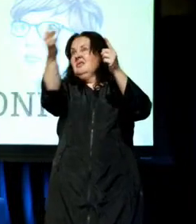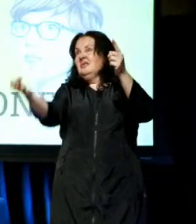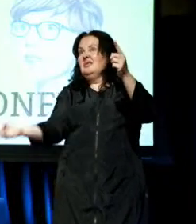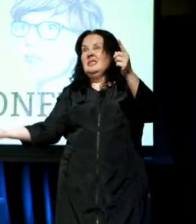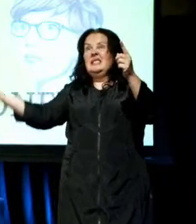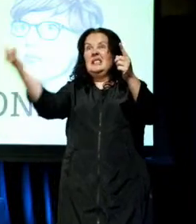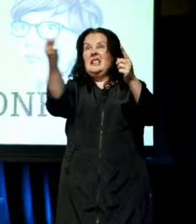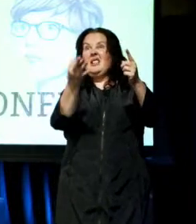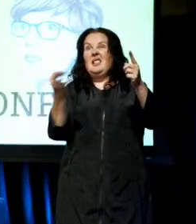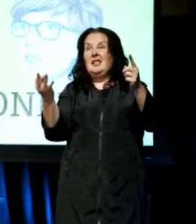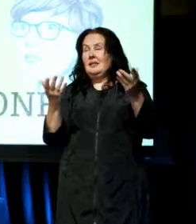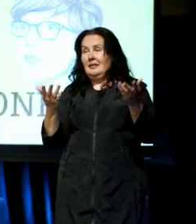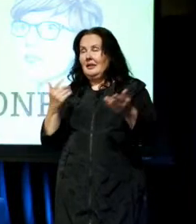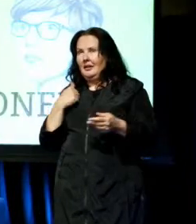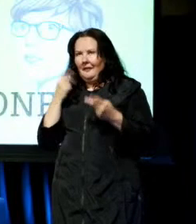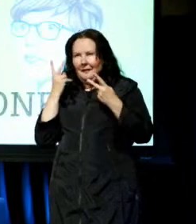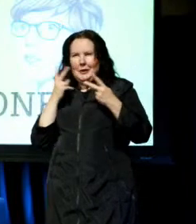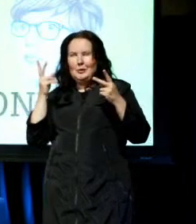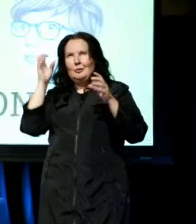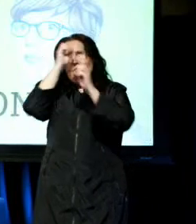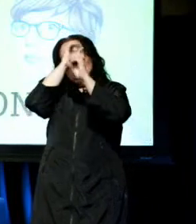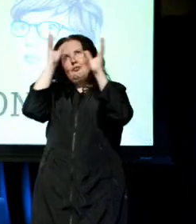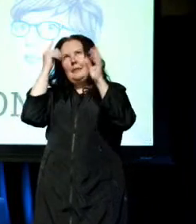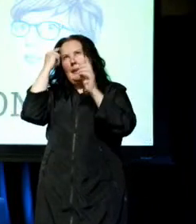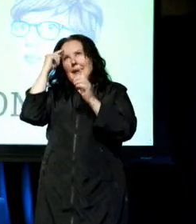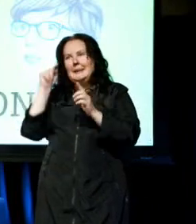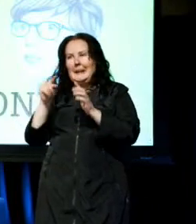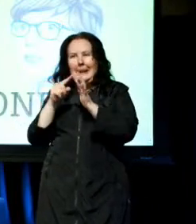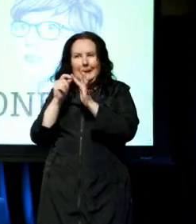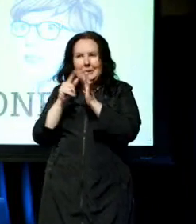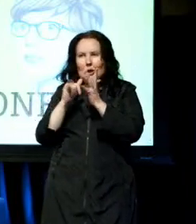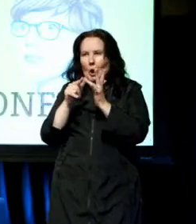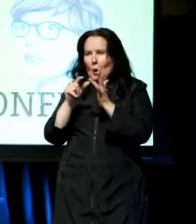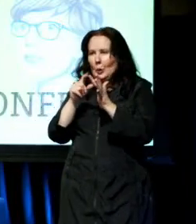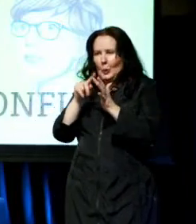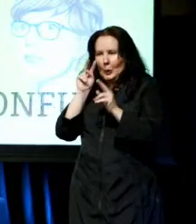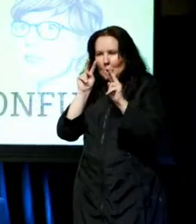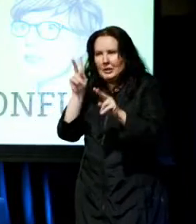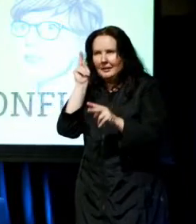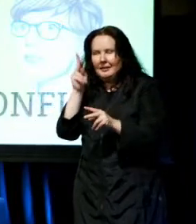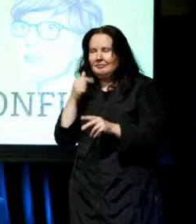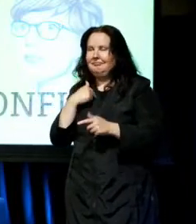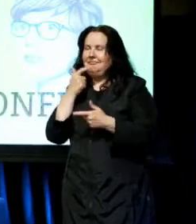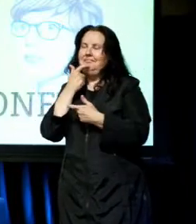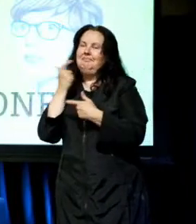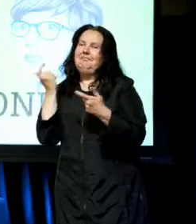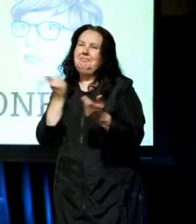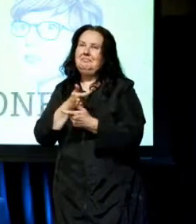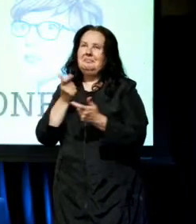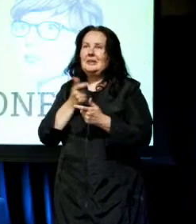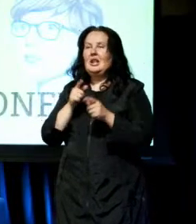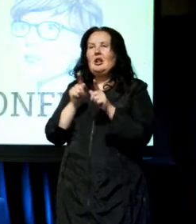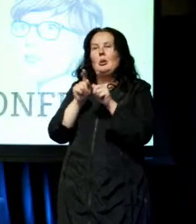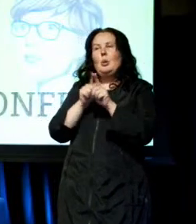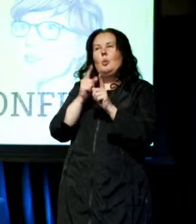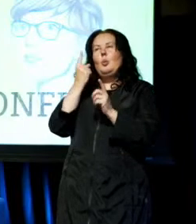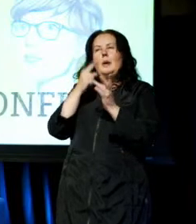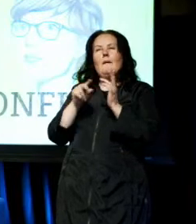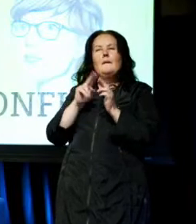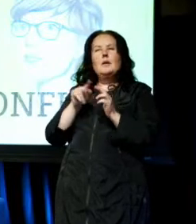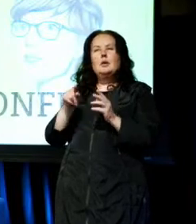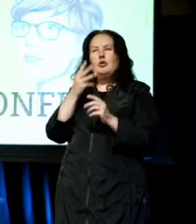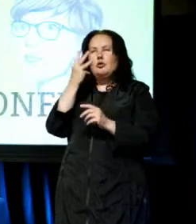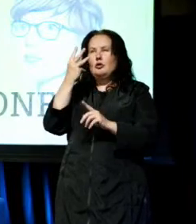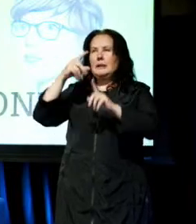things that I still like sometimes go back to that episode and look at this and just crack up, was like, one of those sort of